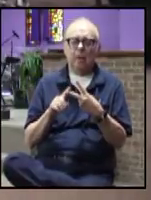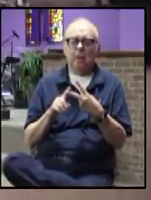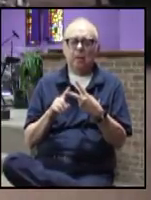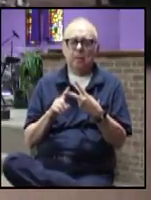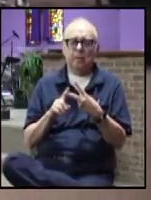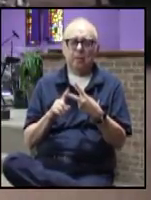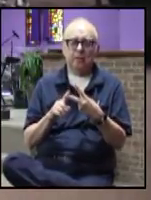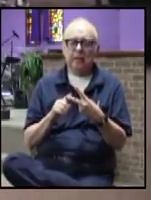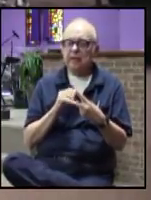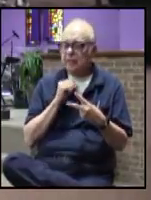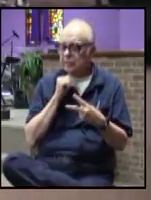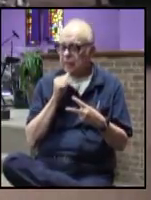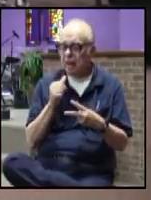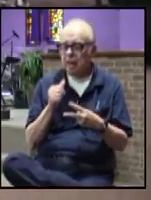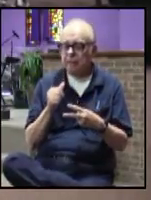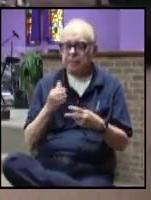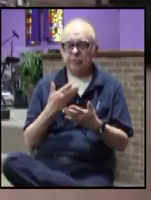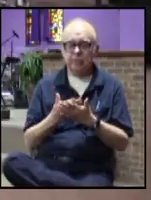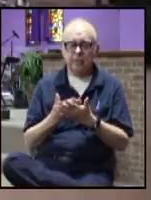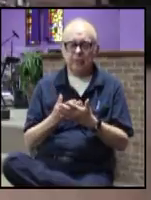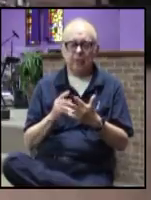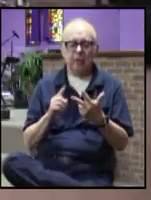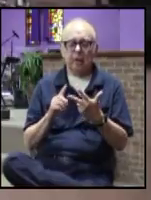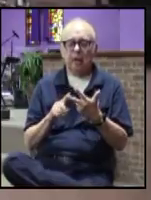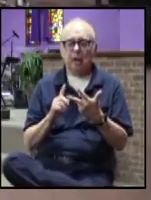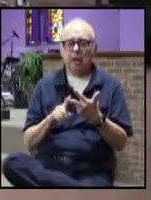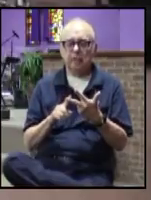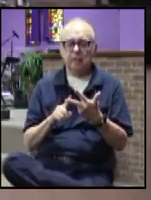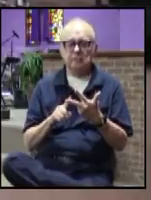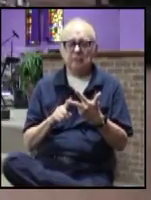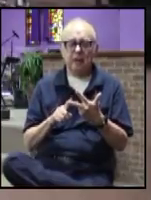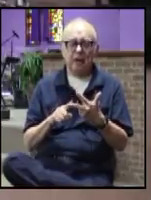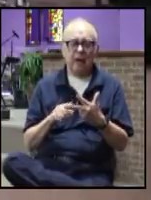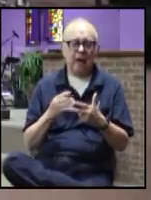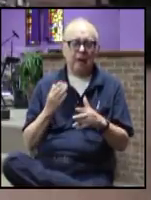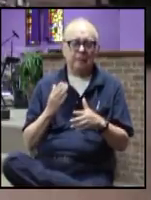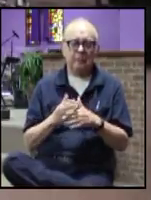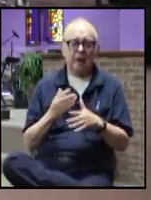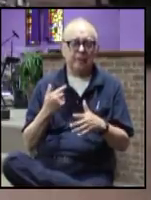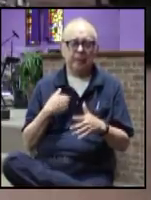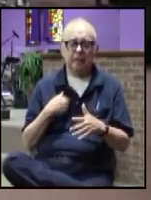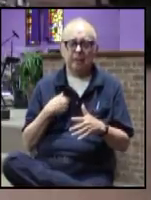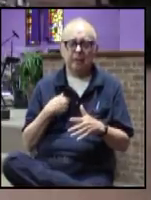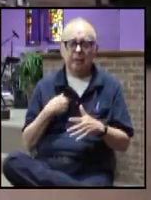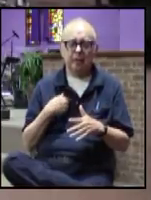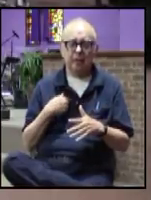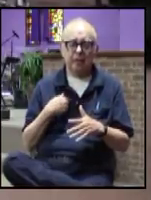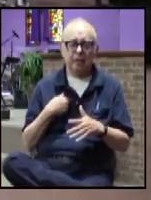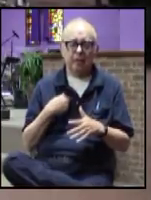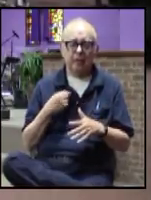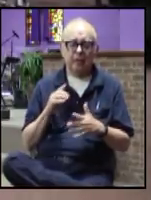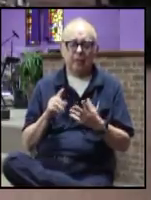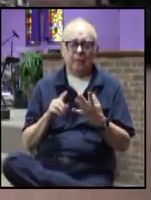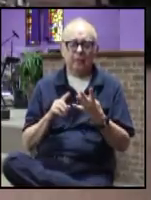is inconveniences. Number 3 is irritations. And number 4 is inactivity.